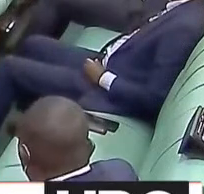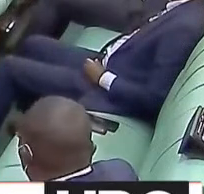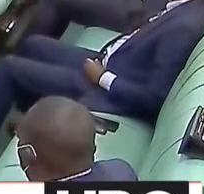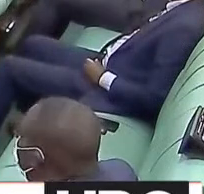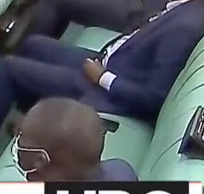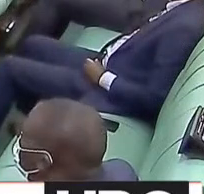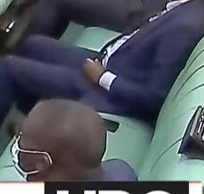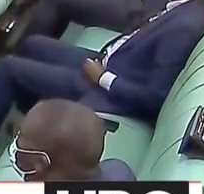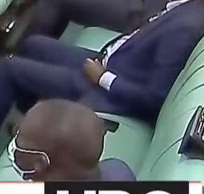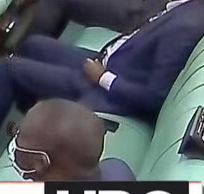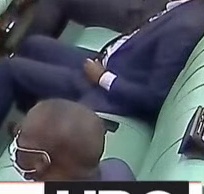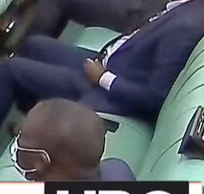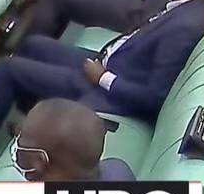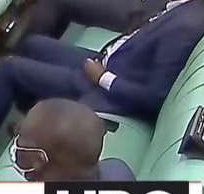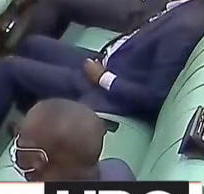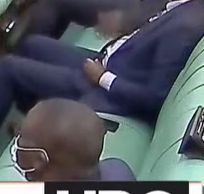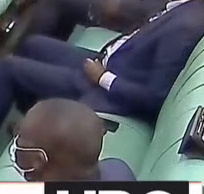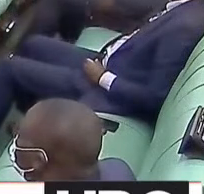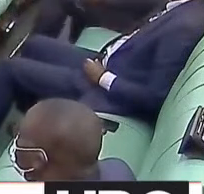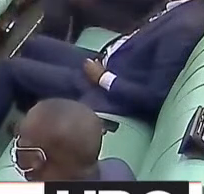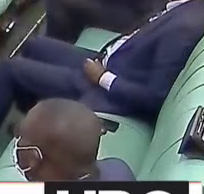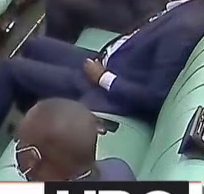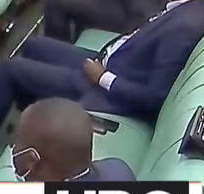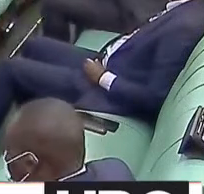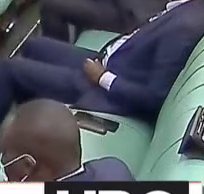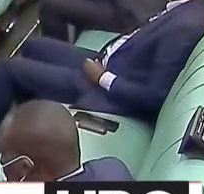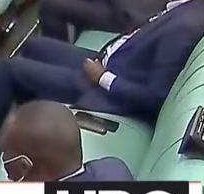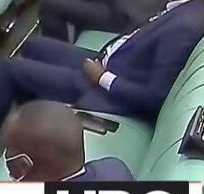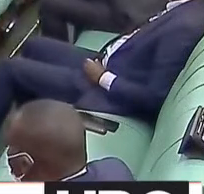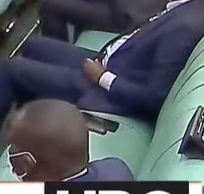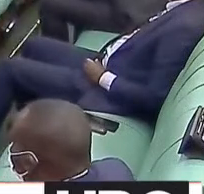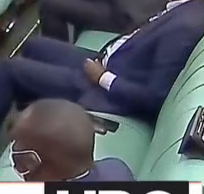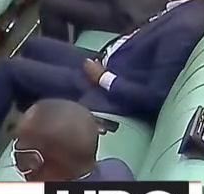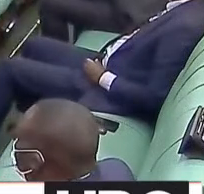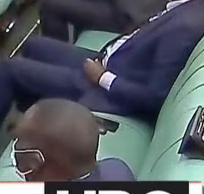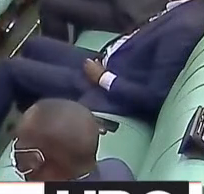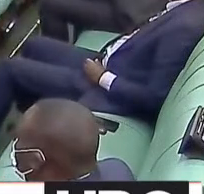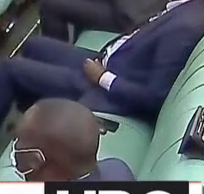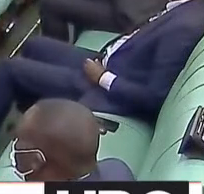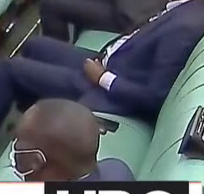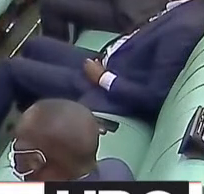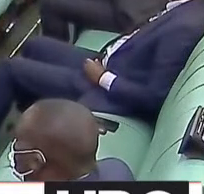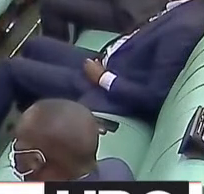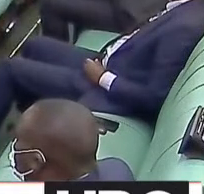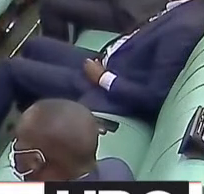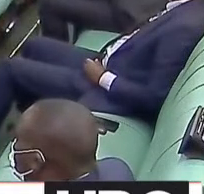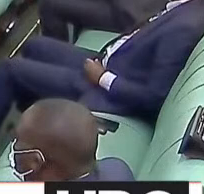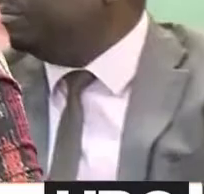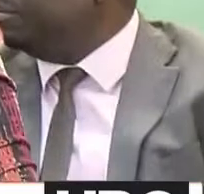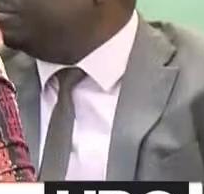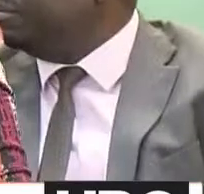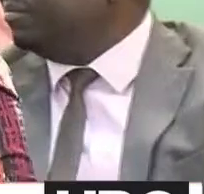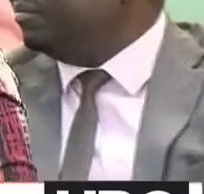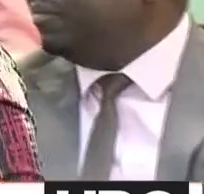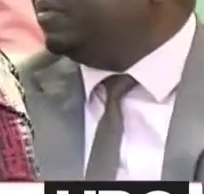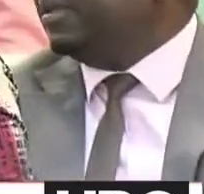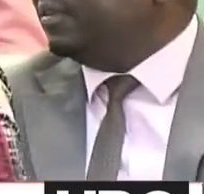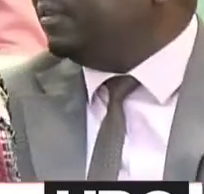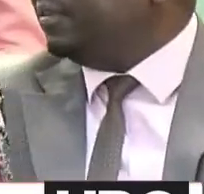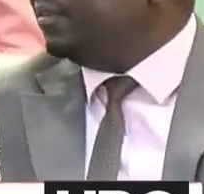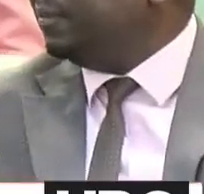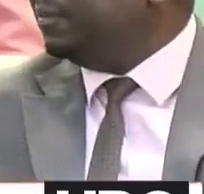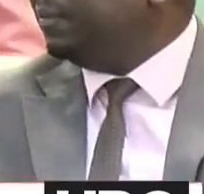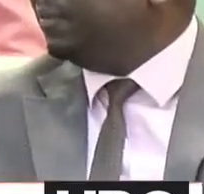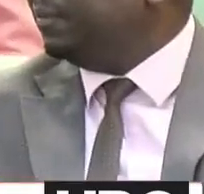coordination between the pdm secretariat the sub-counties and the district veterinary